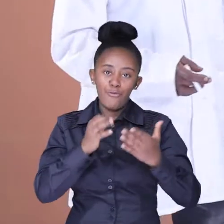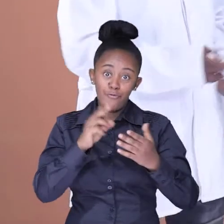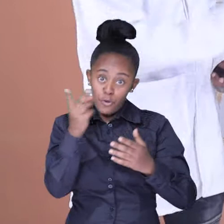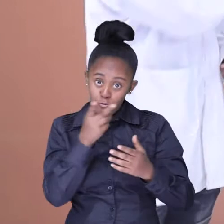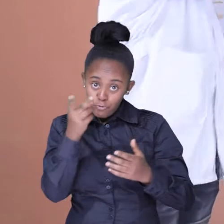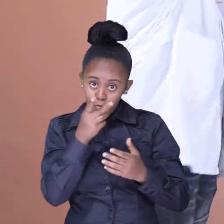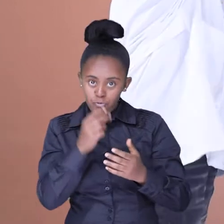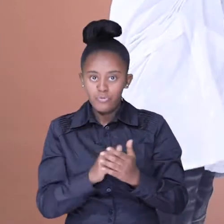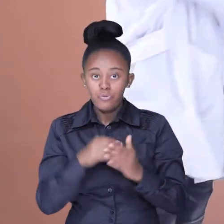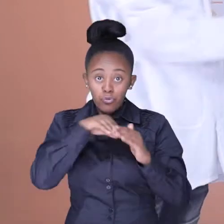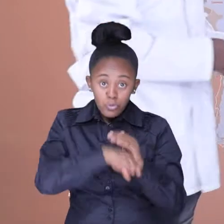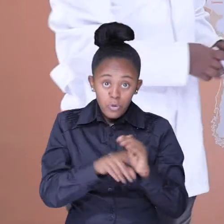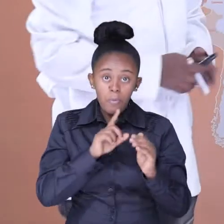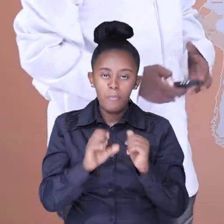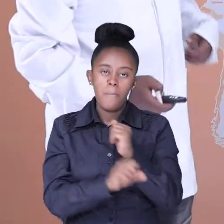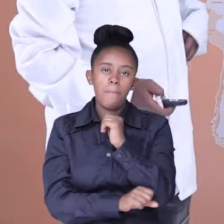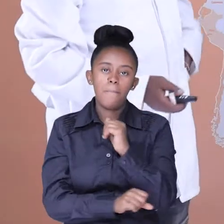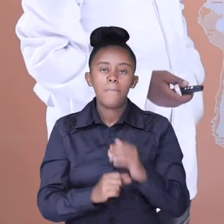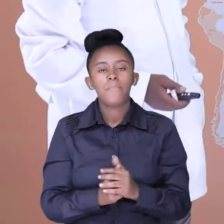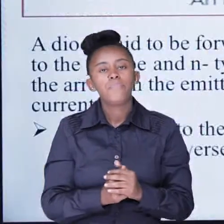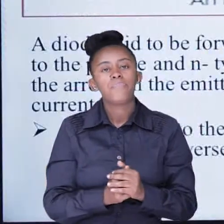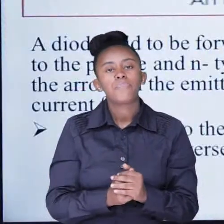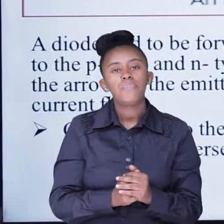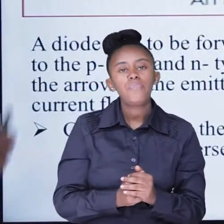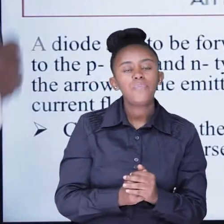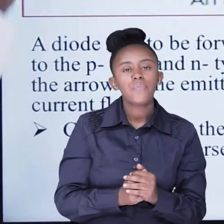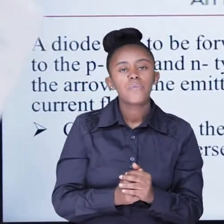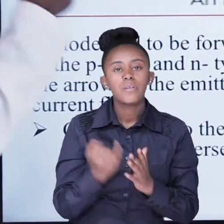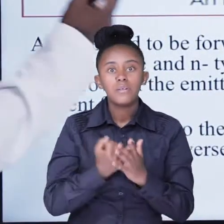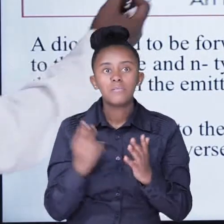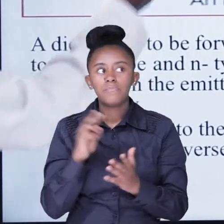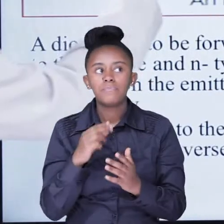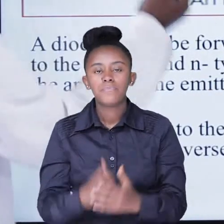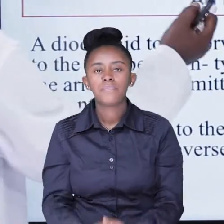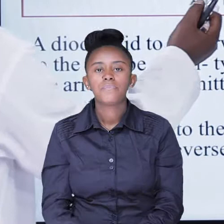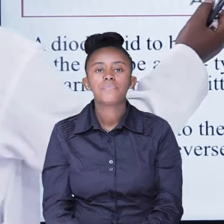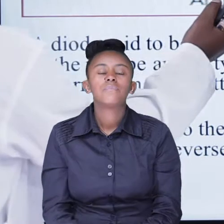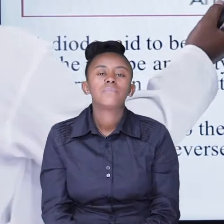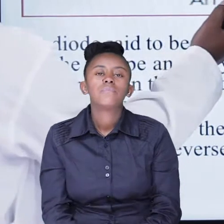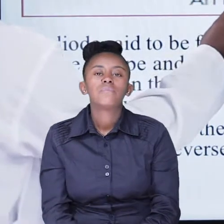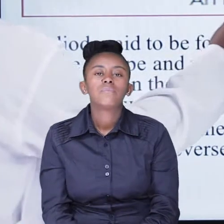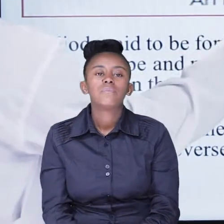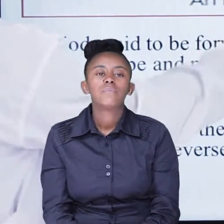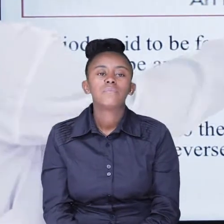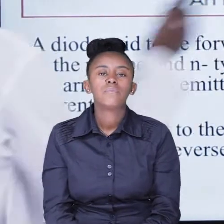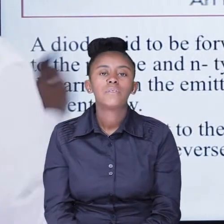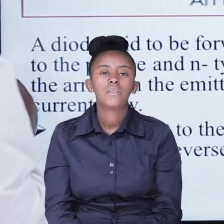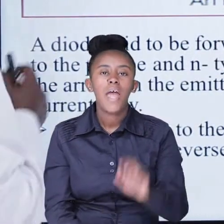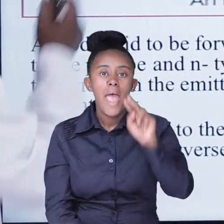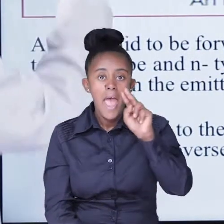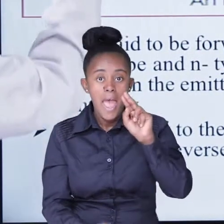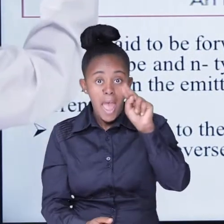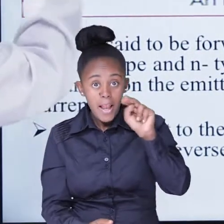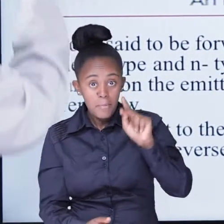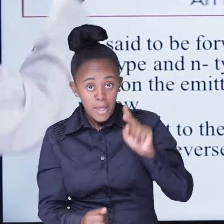The outer part of the two. Look this diagram. Now, this is NPN